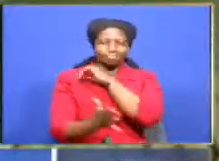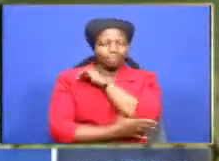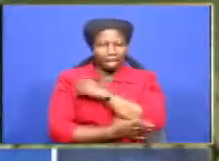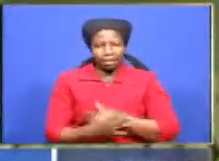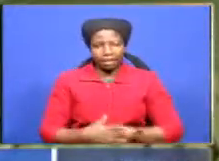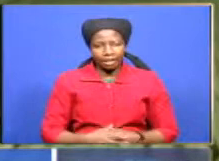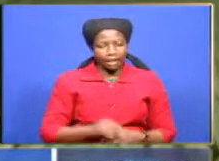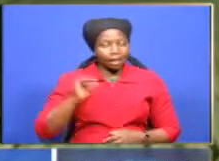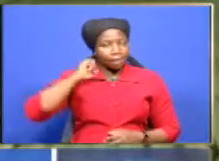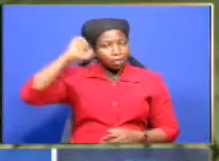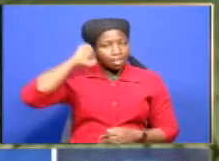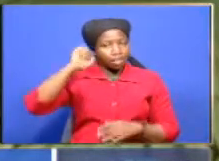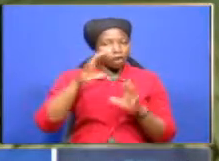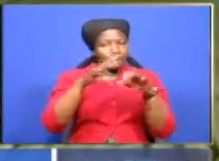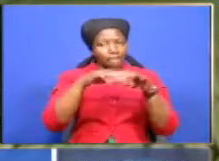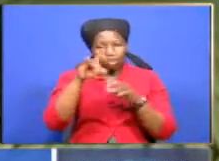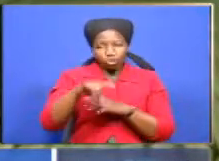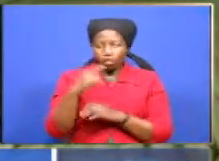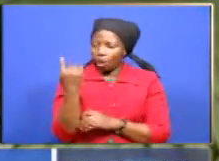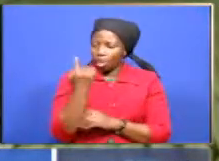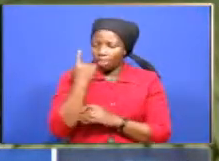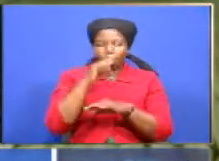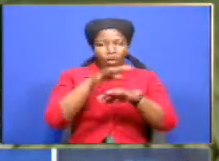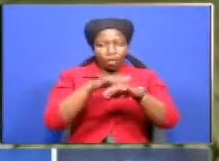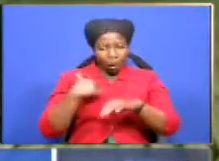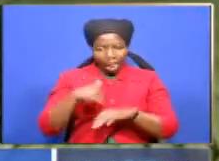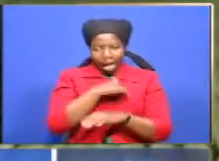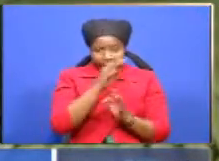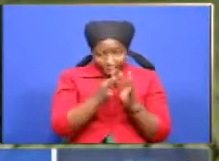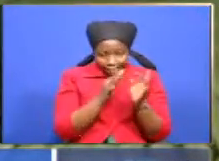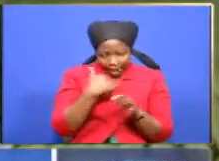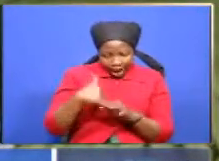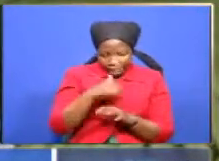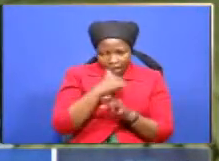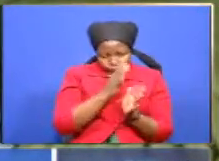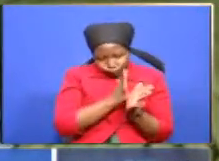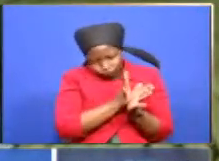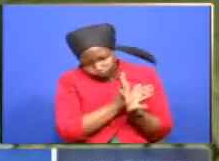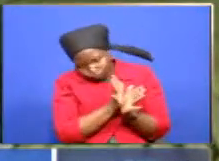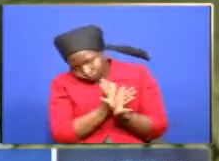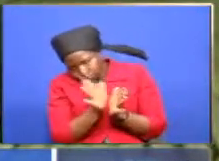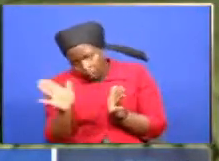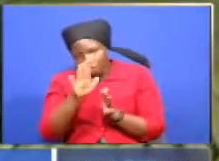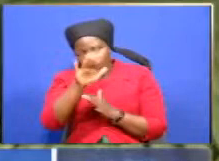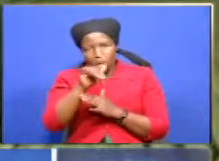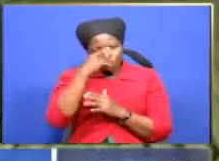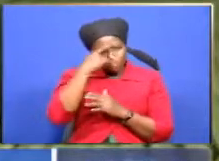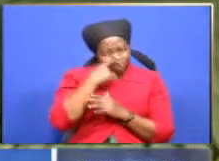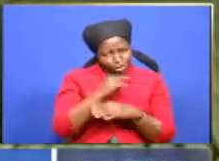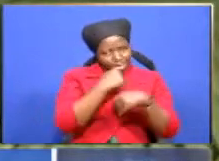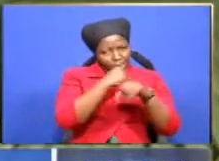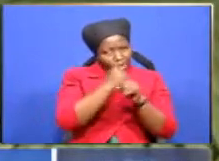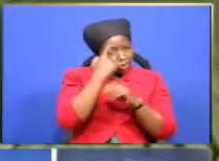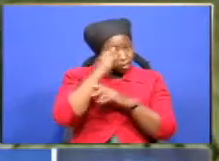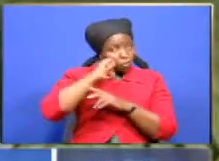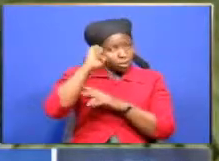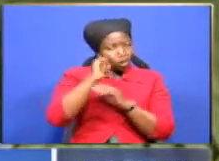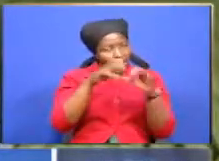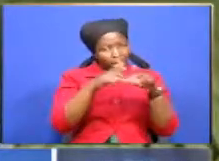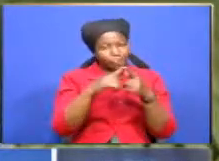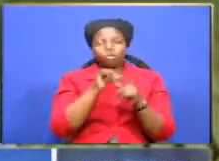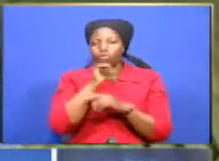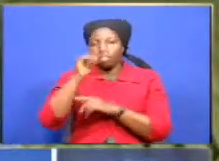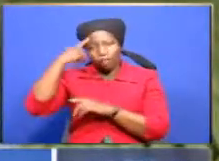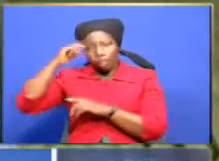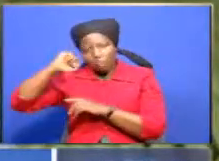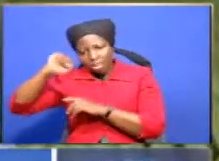us if we have diverted from the policies that were espoused by the political parties, but not for politics, not because I